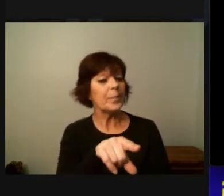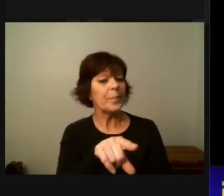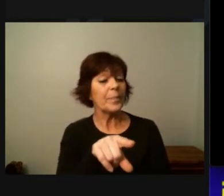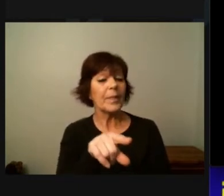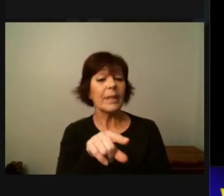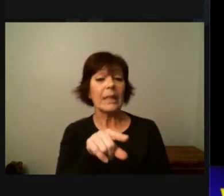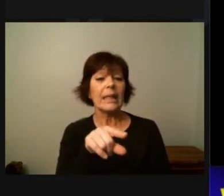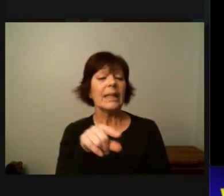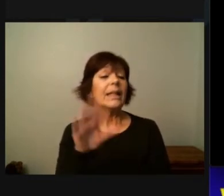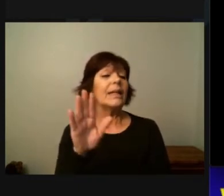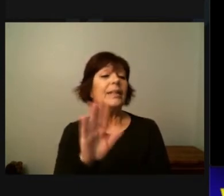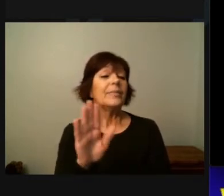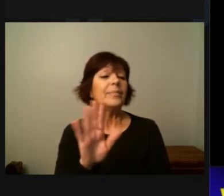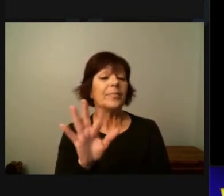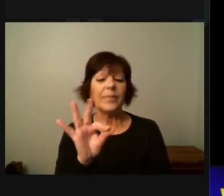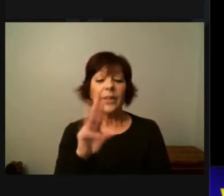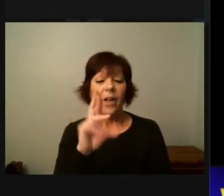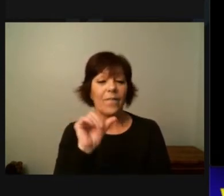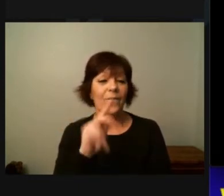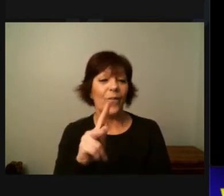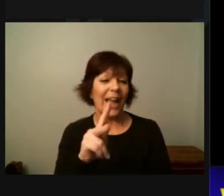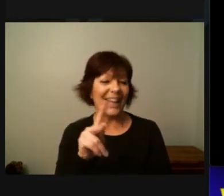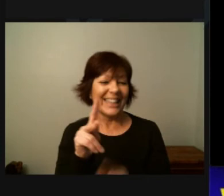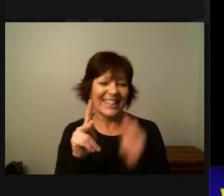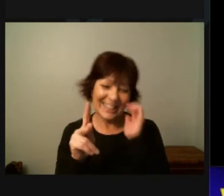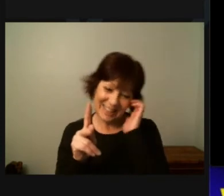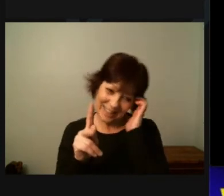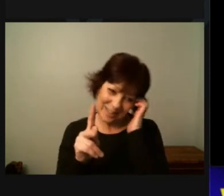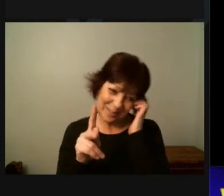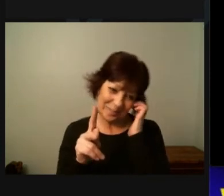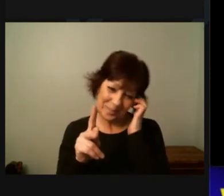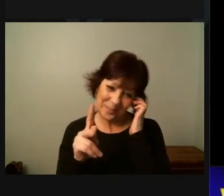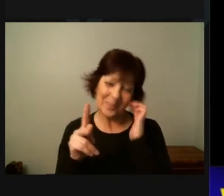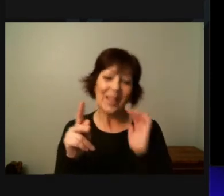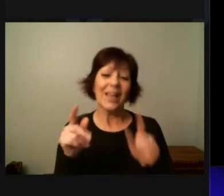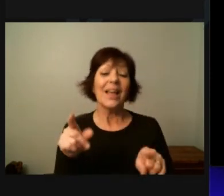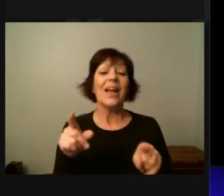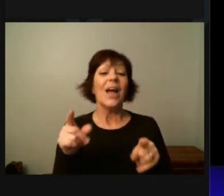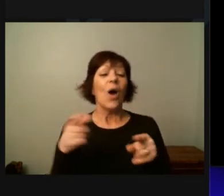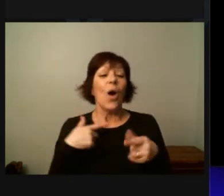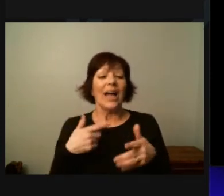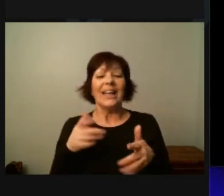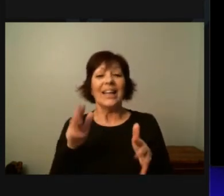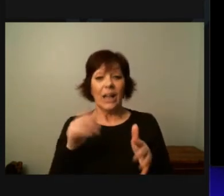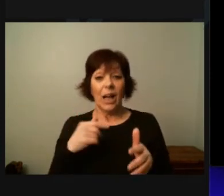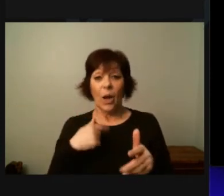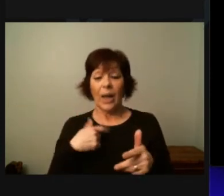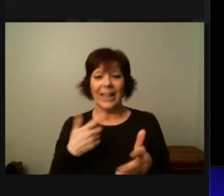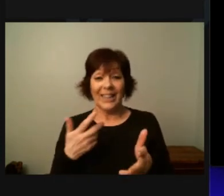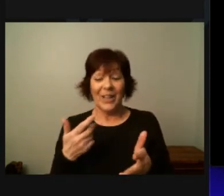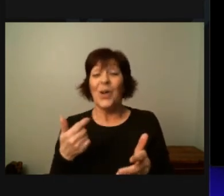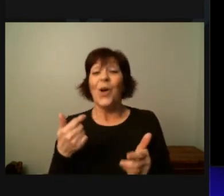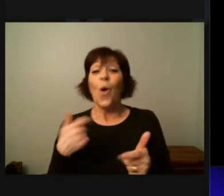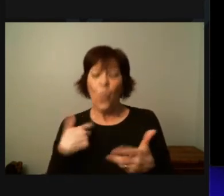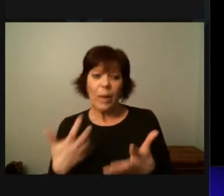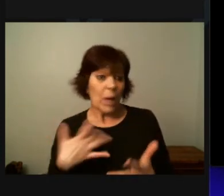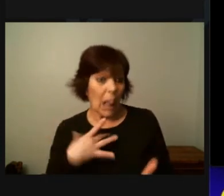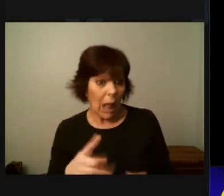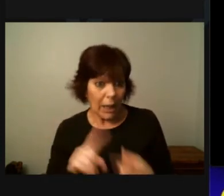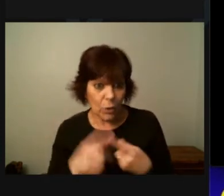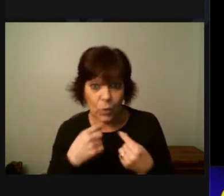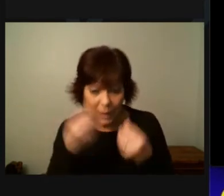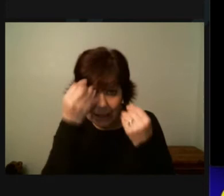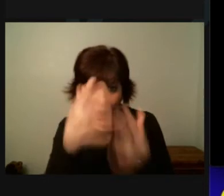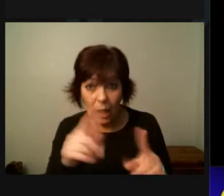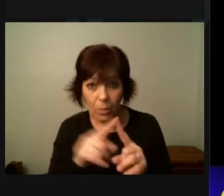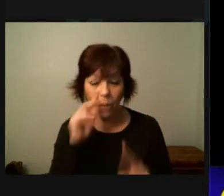that Frank doesn't want to tell you, and it's not that I don't want to tell you, it's just that, wow, we looked at the ingredients in those